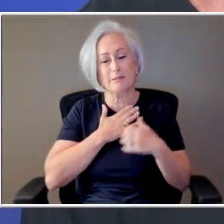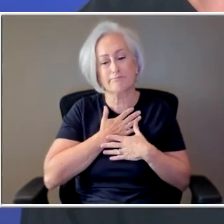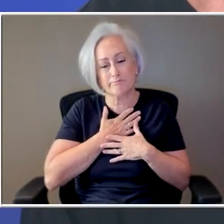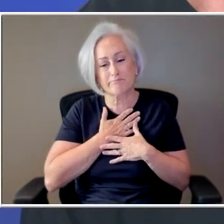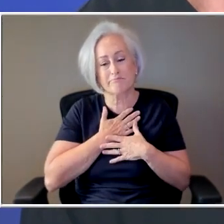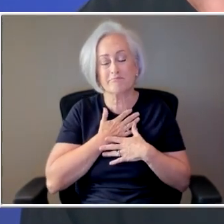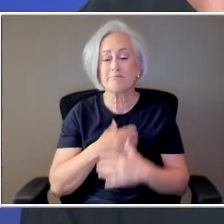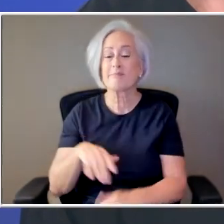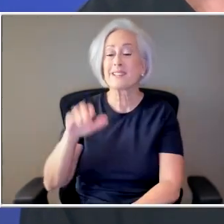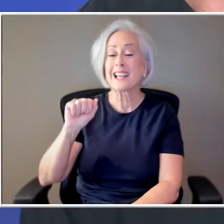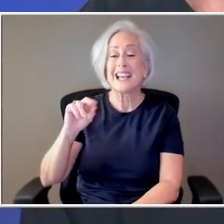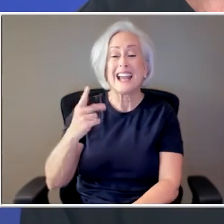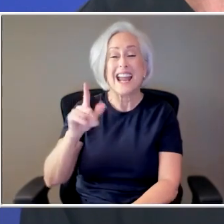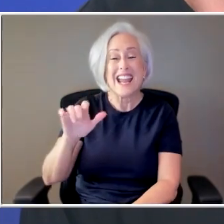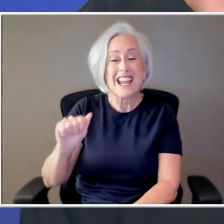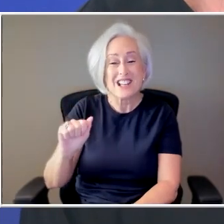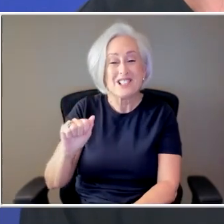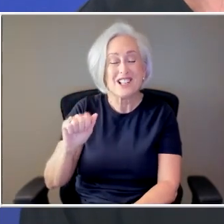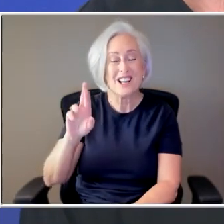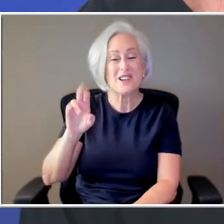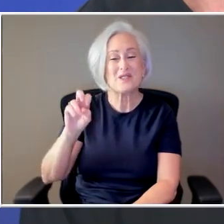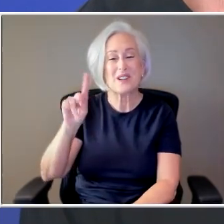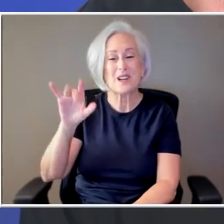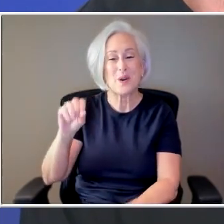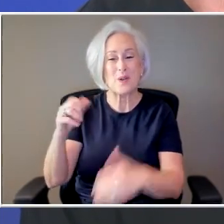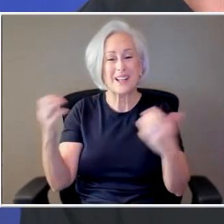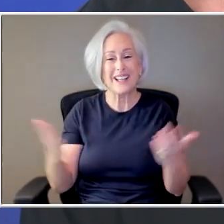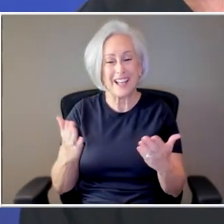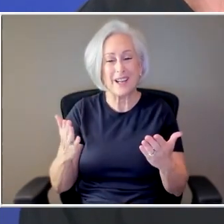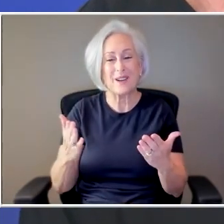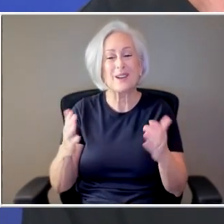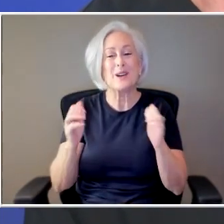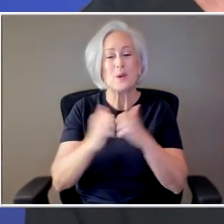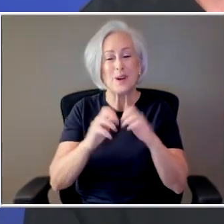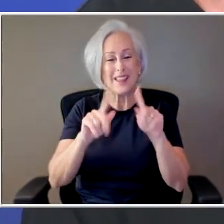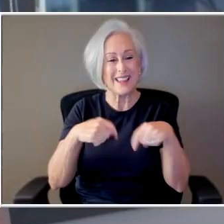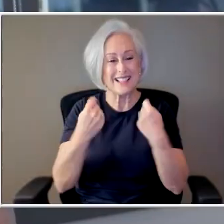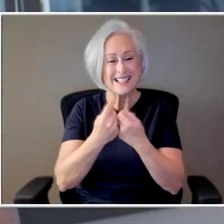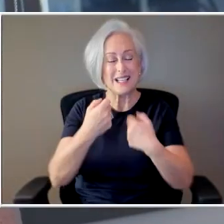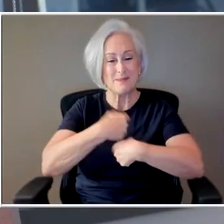is there with some of the team members who helped make these moments possible. Good morning, Angie.